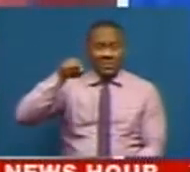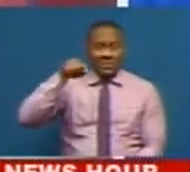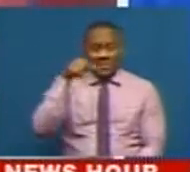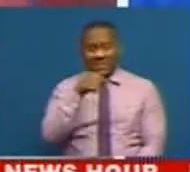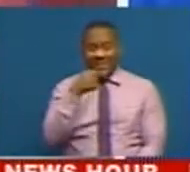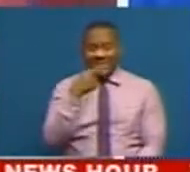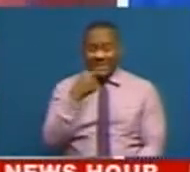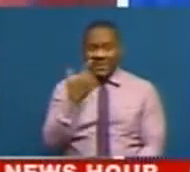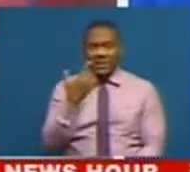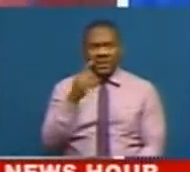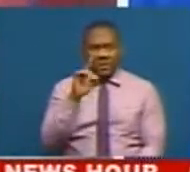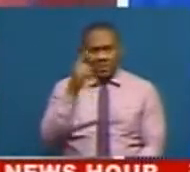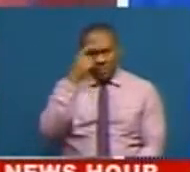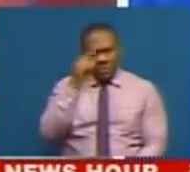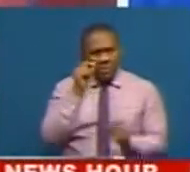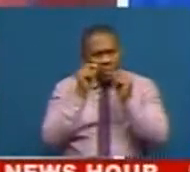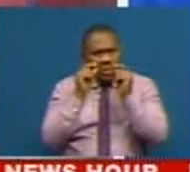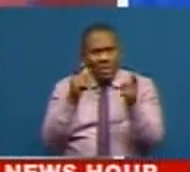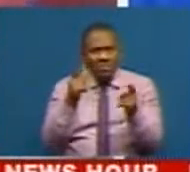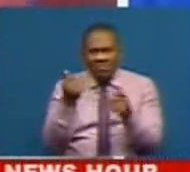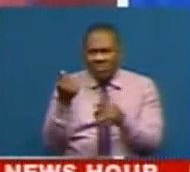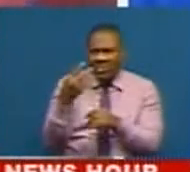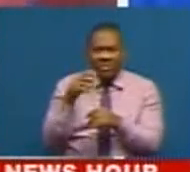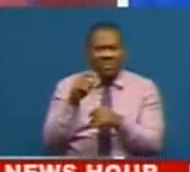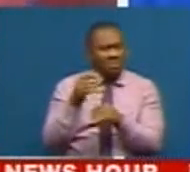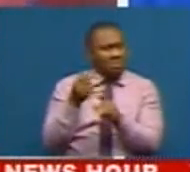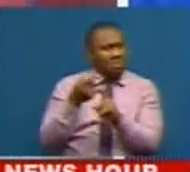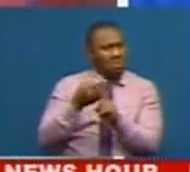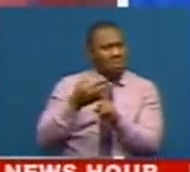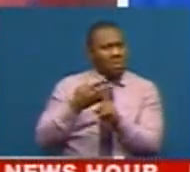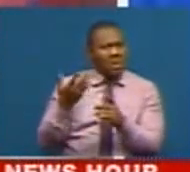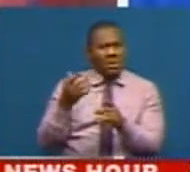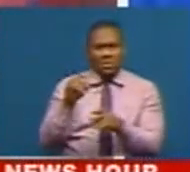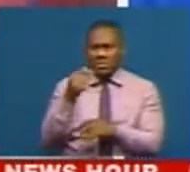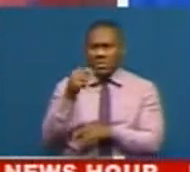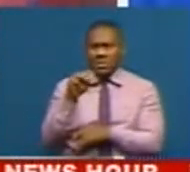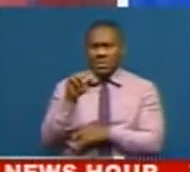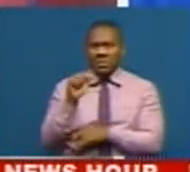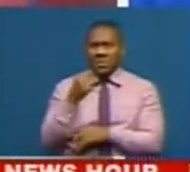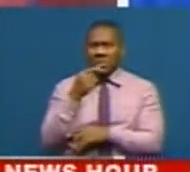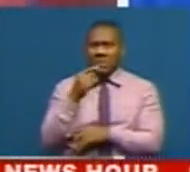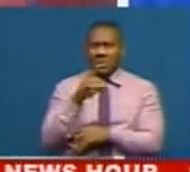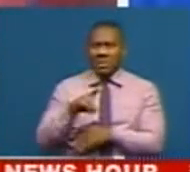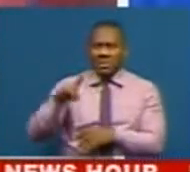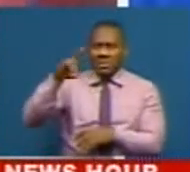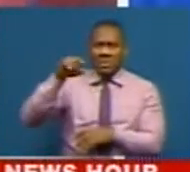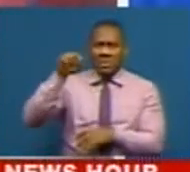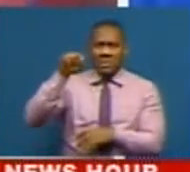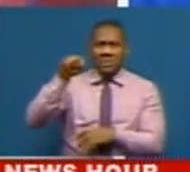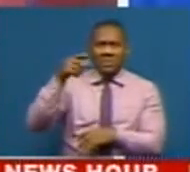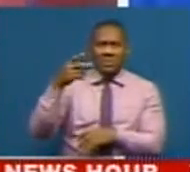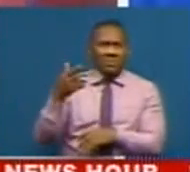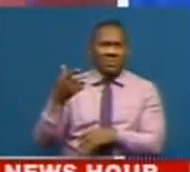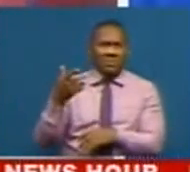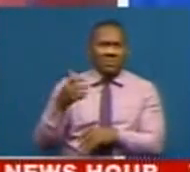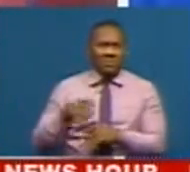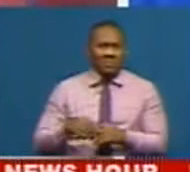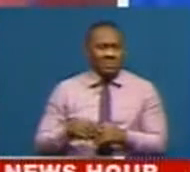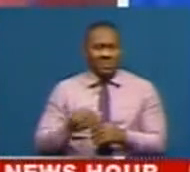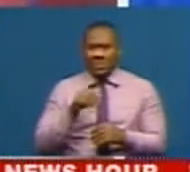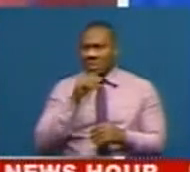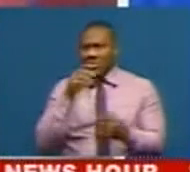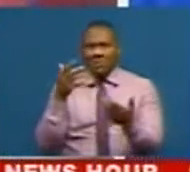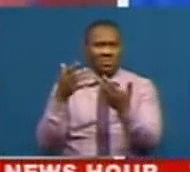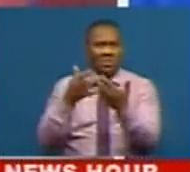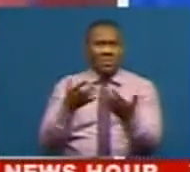is therefore surprised that a few months after this, the GMA says the drone health delivery system does not conform